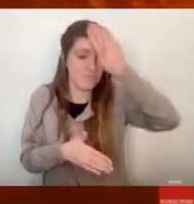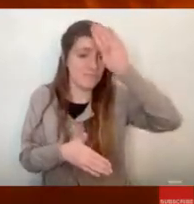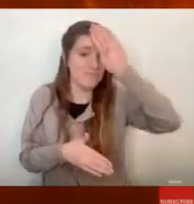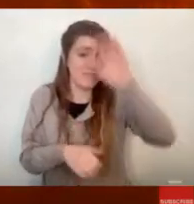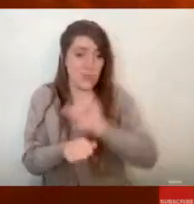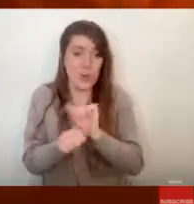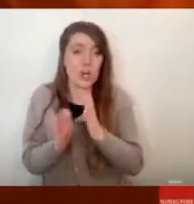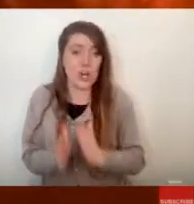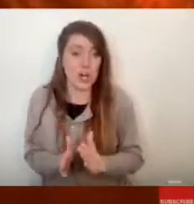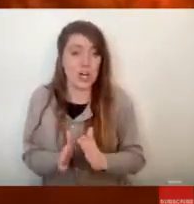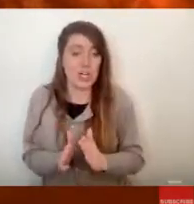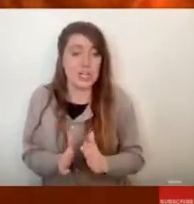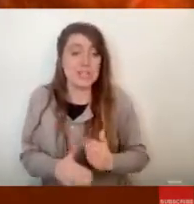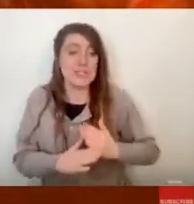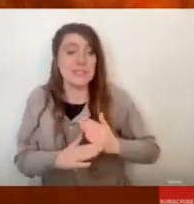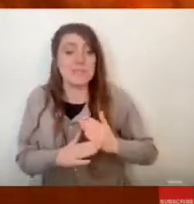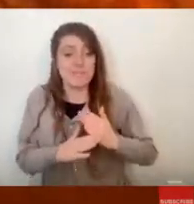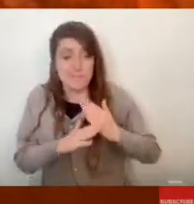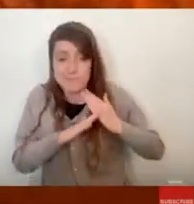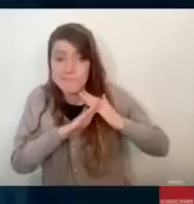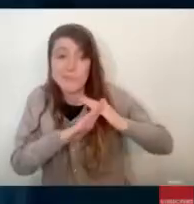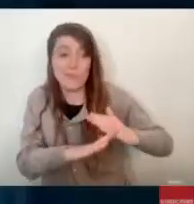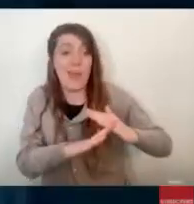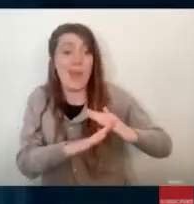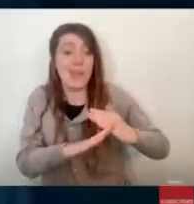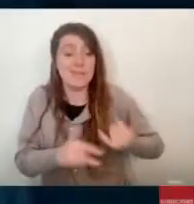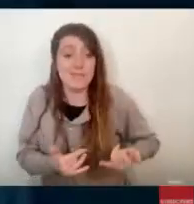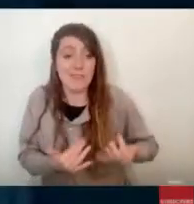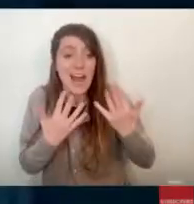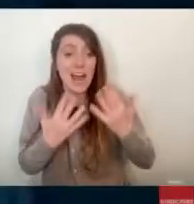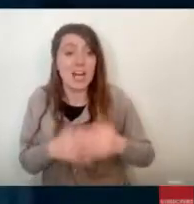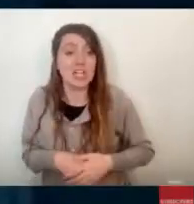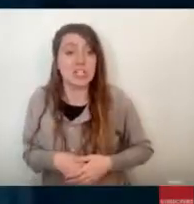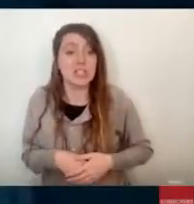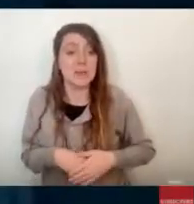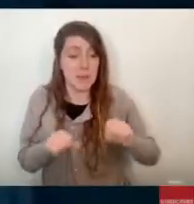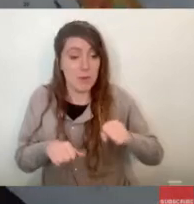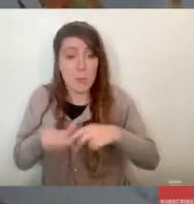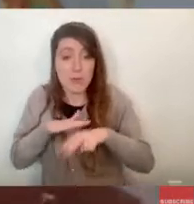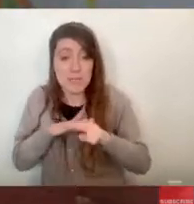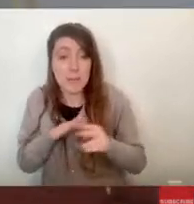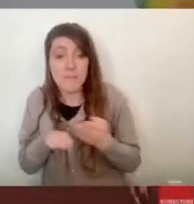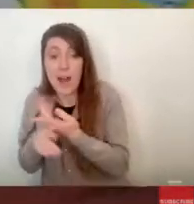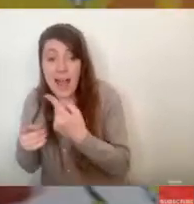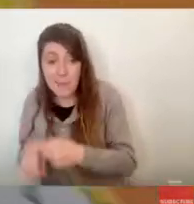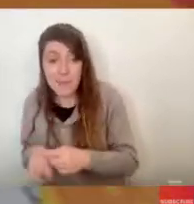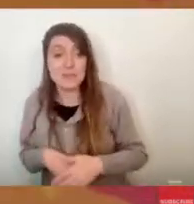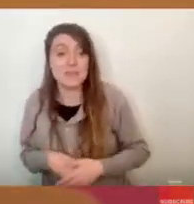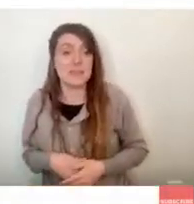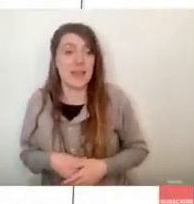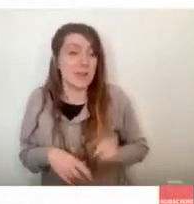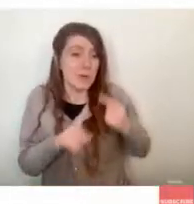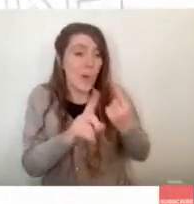of fires and prevent them before they start, saving lives and homes in the process.